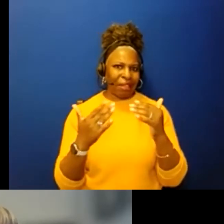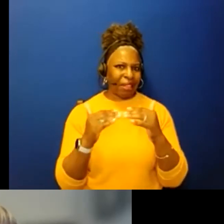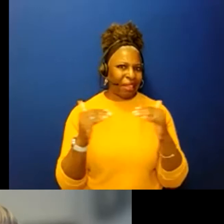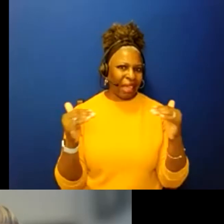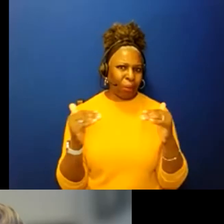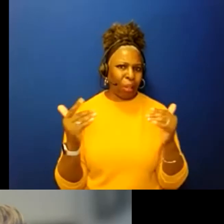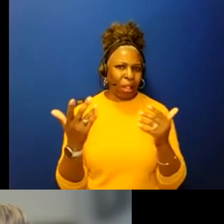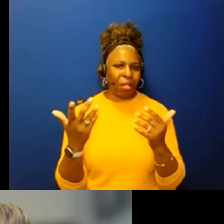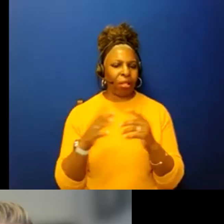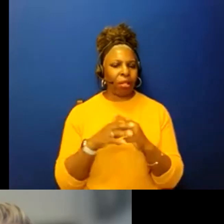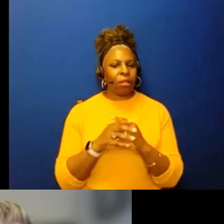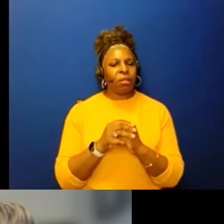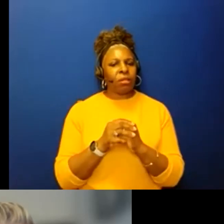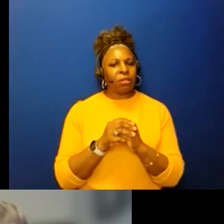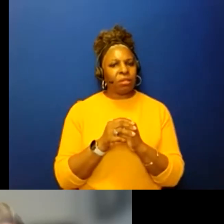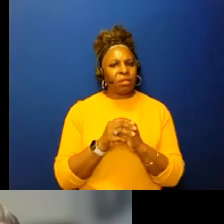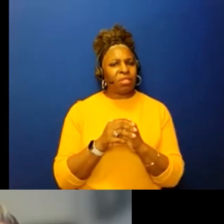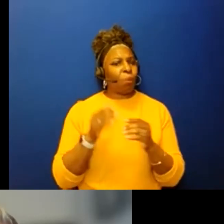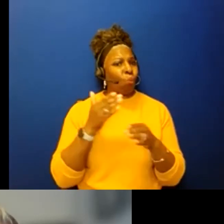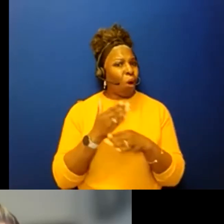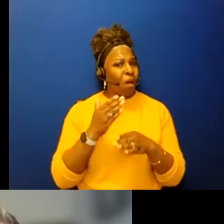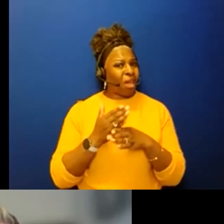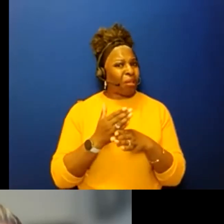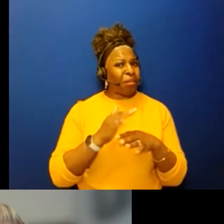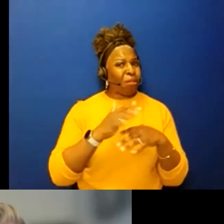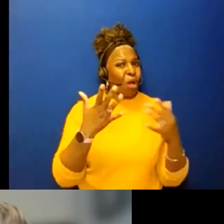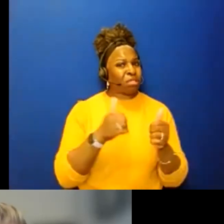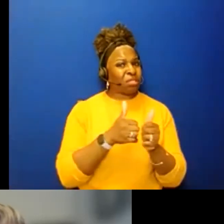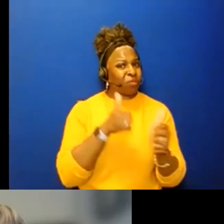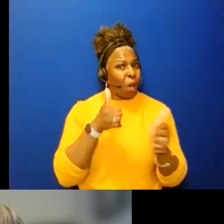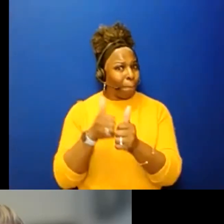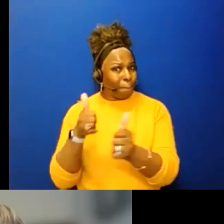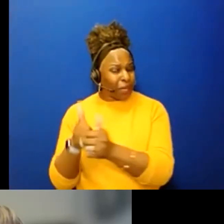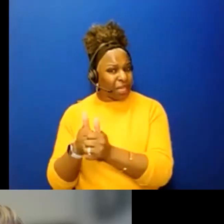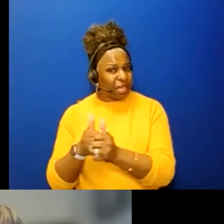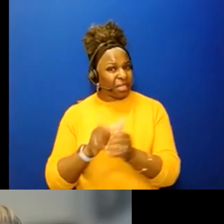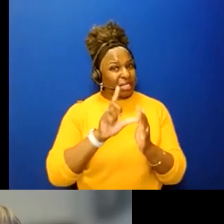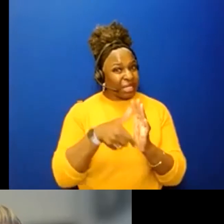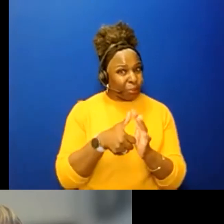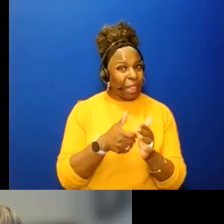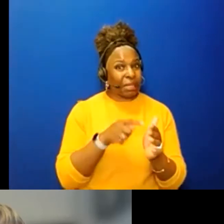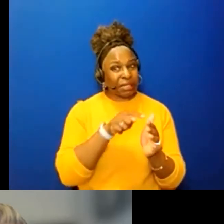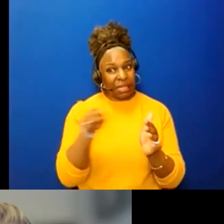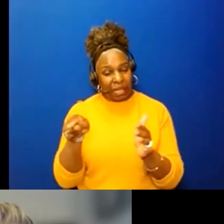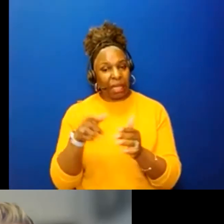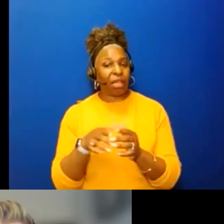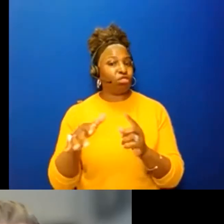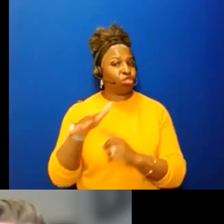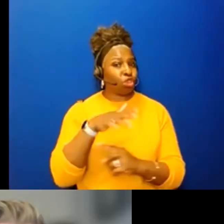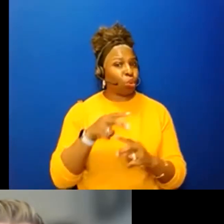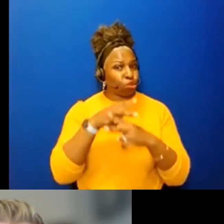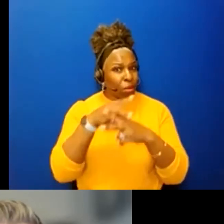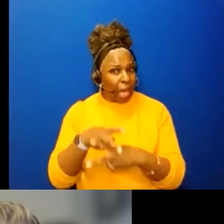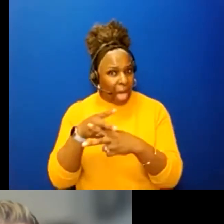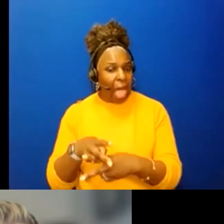disability organisation working across so many different sectors, so community settings, policy and social care as well, working on